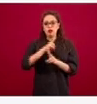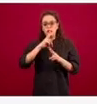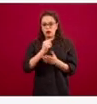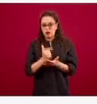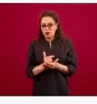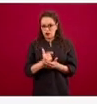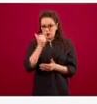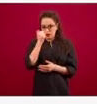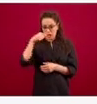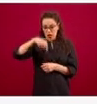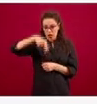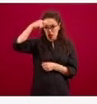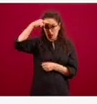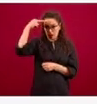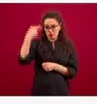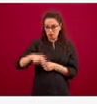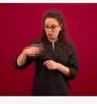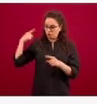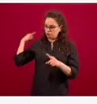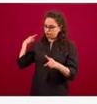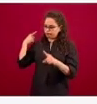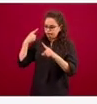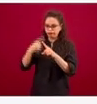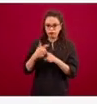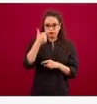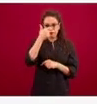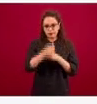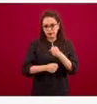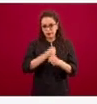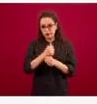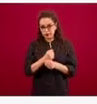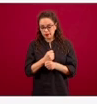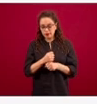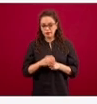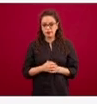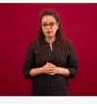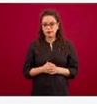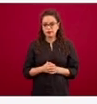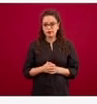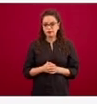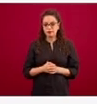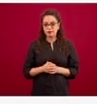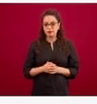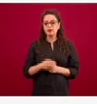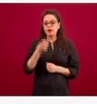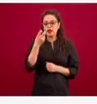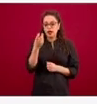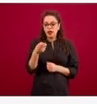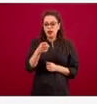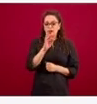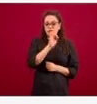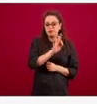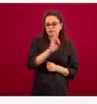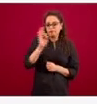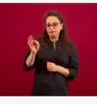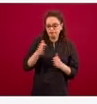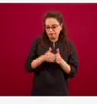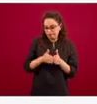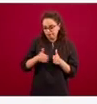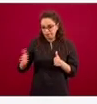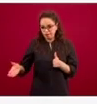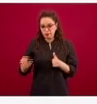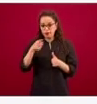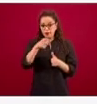presented acute respiratory infections during the last 7 years in Mexico, they have presented these